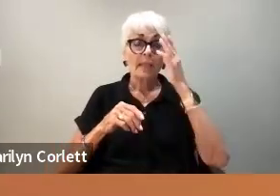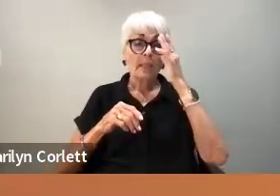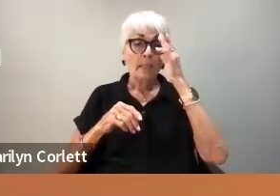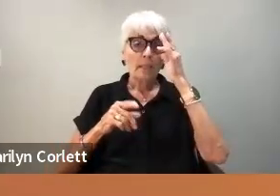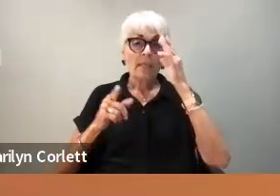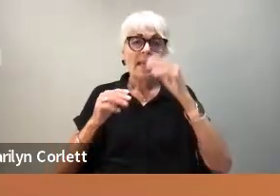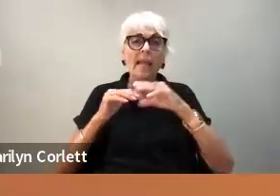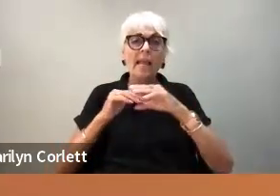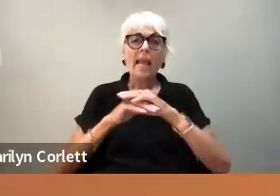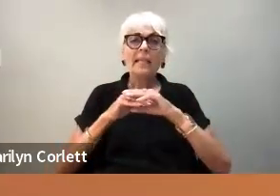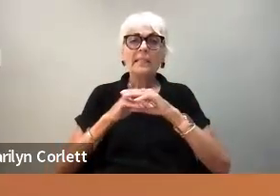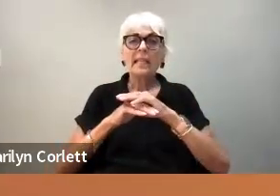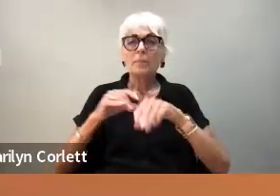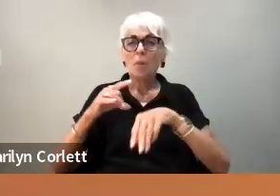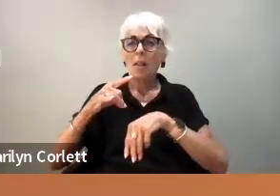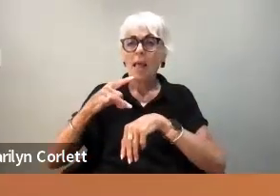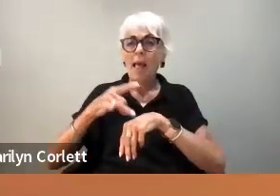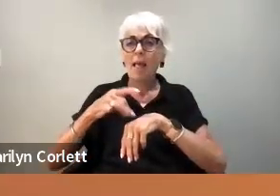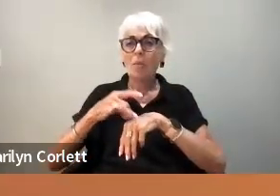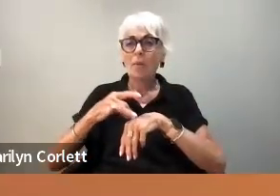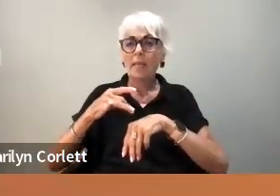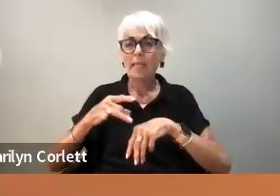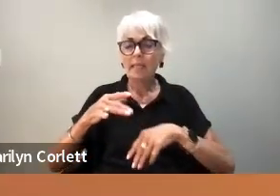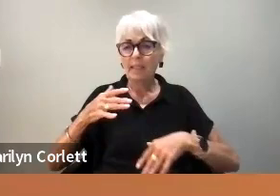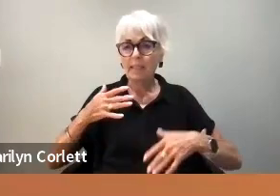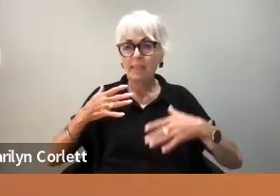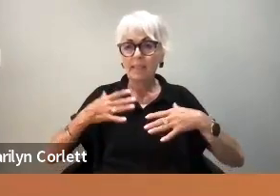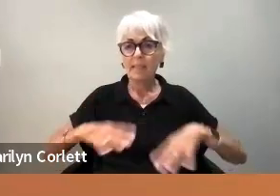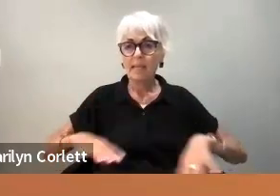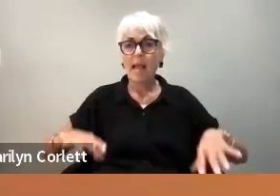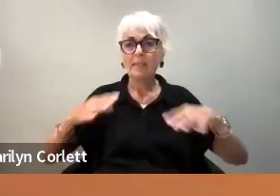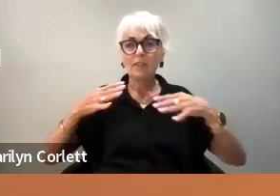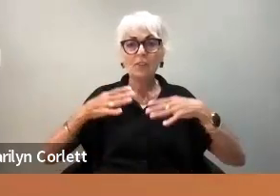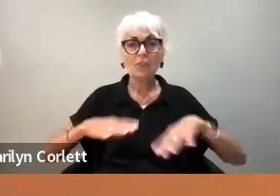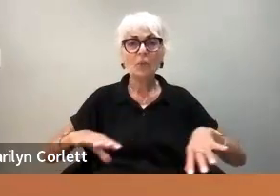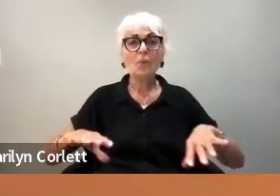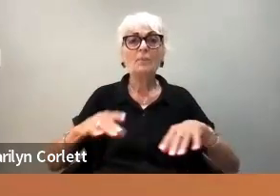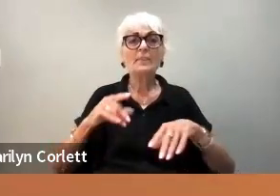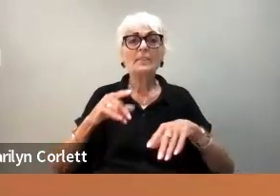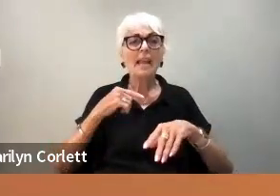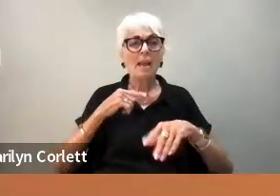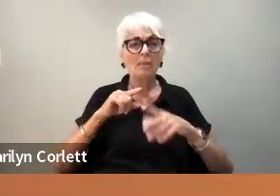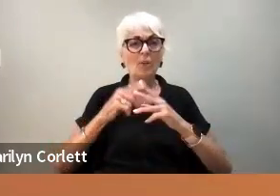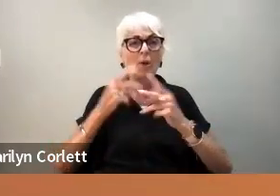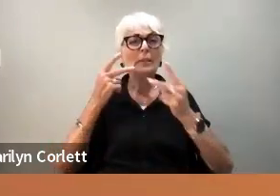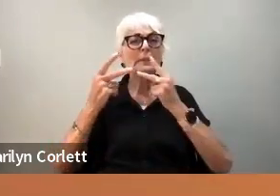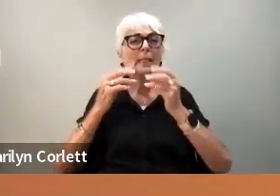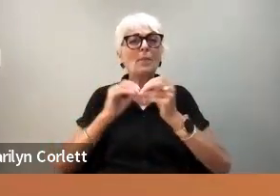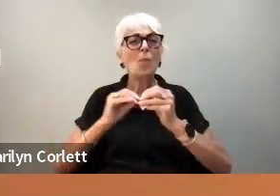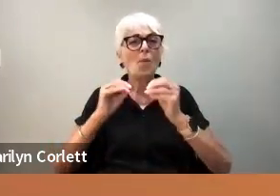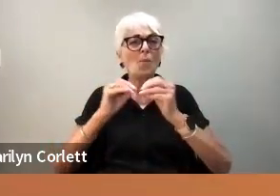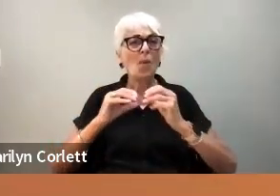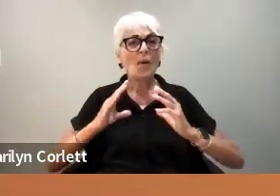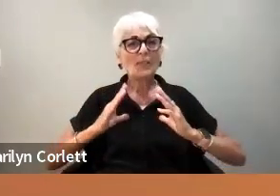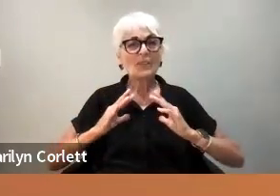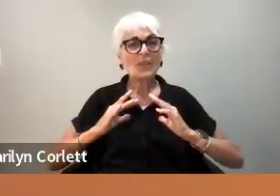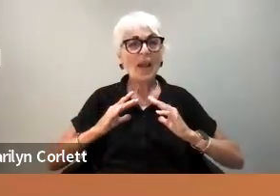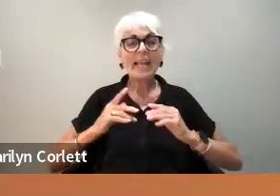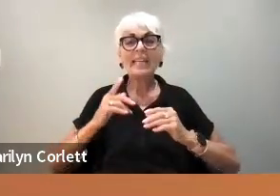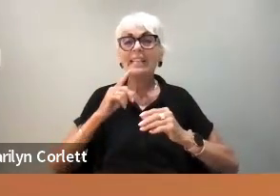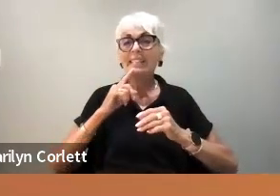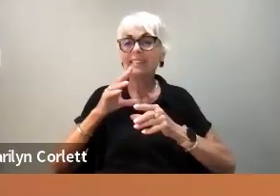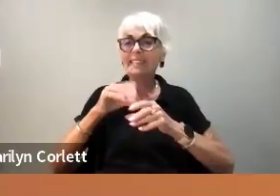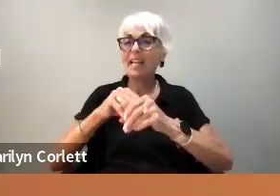And then accessible Halloween costumes. This is a new thing that I've started to see more and more, which is great. It's